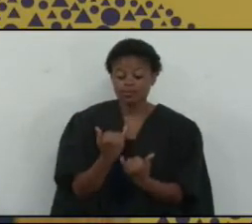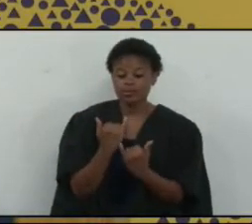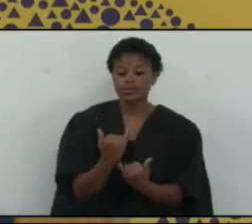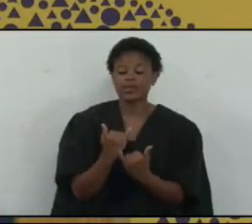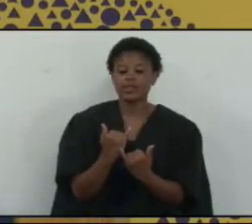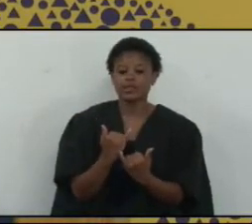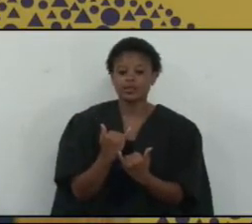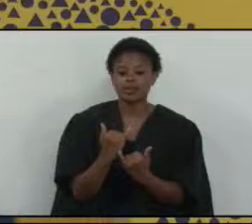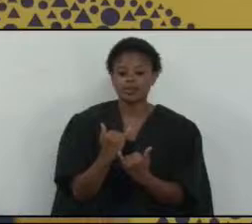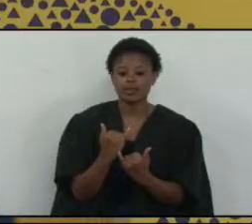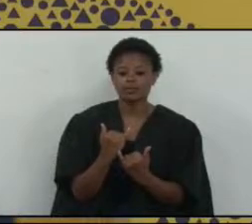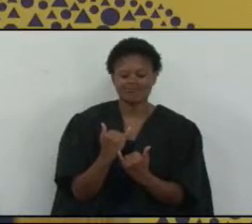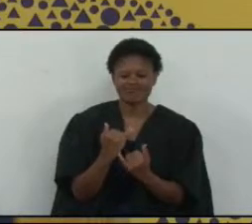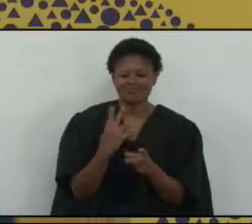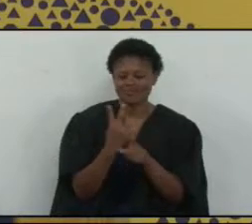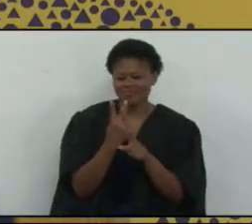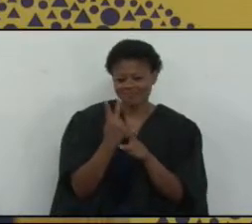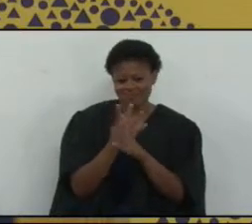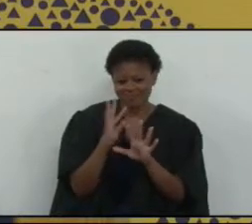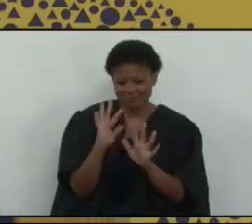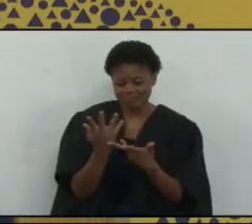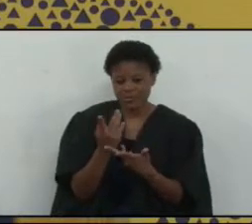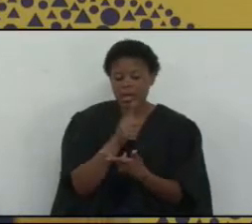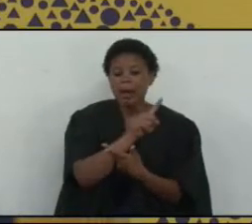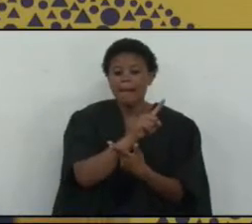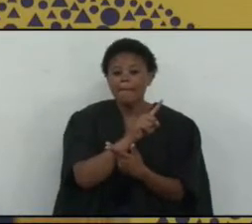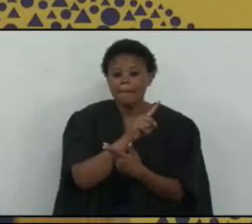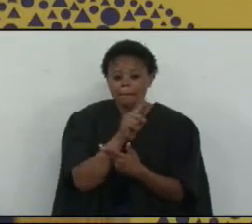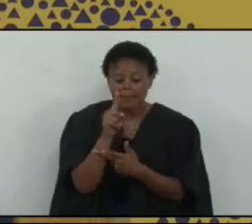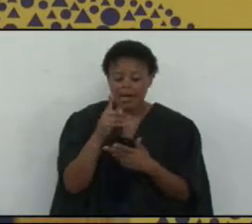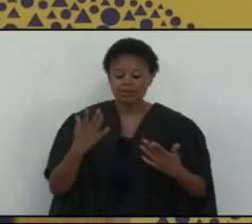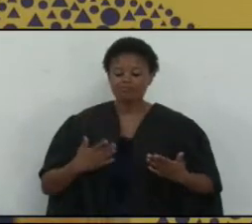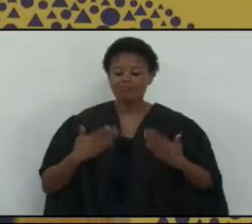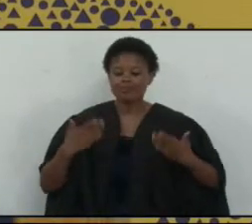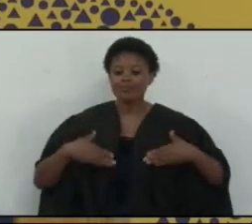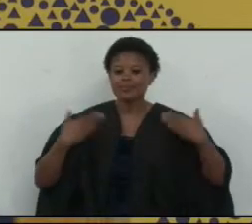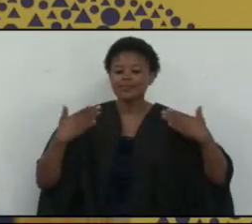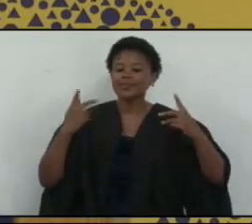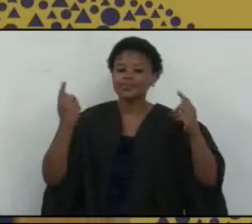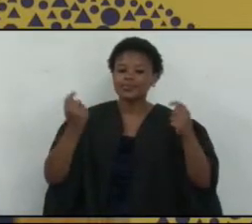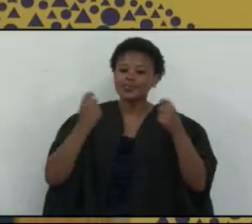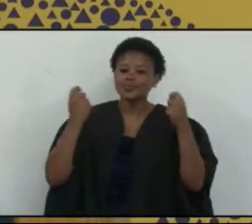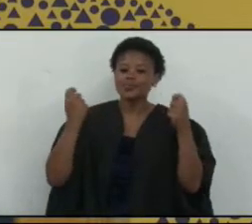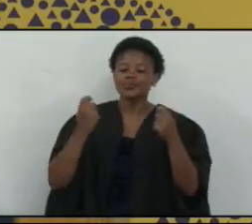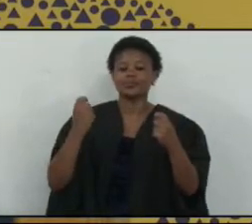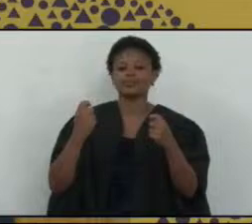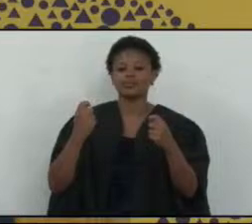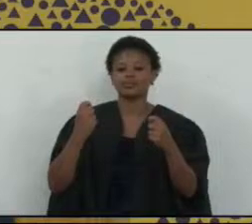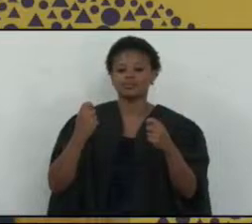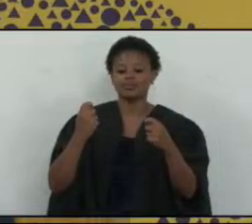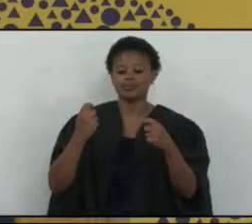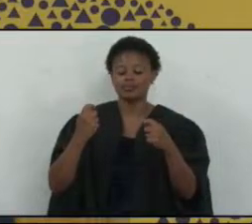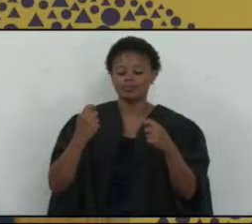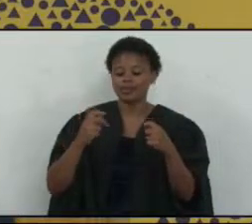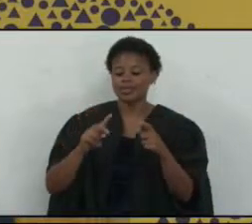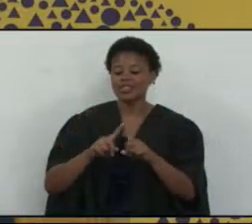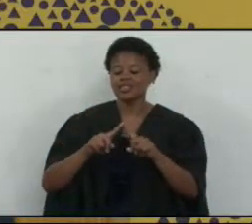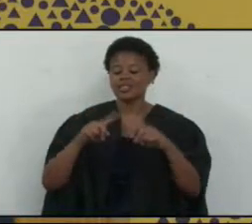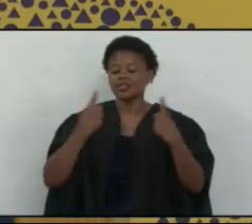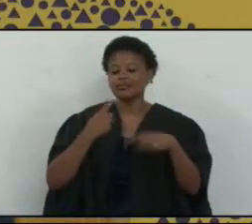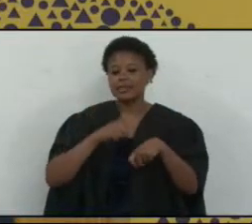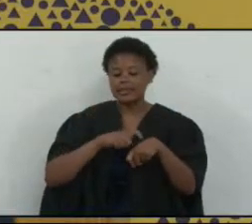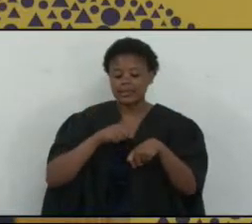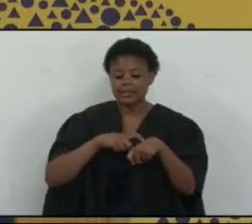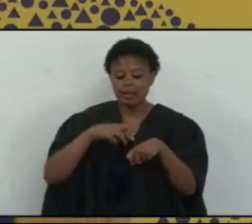Today is unusual, but still a very happy ceremony in an extraordinary time, which reminds